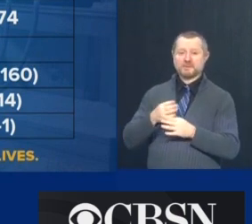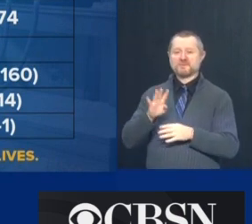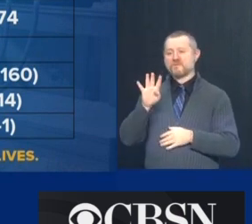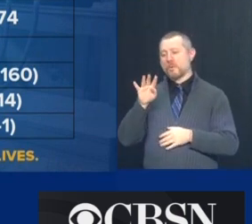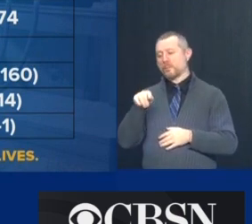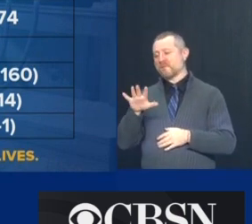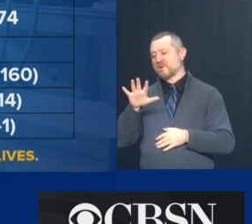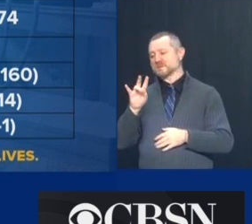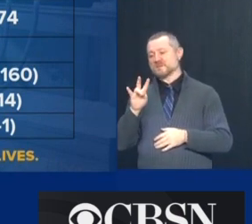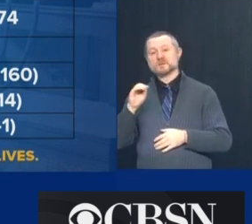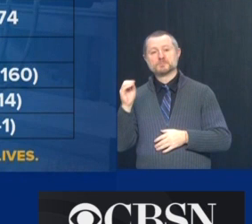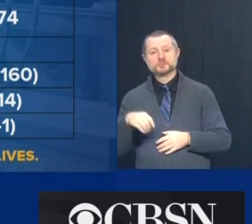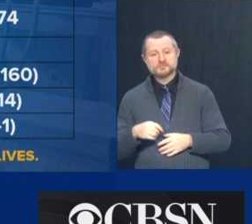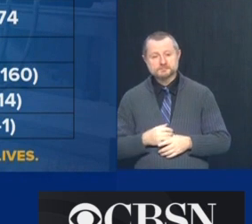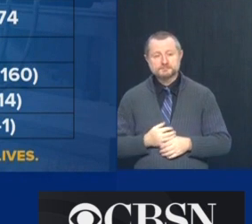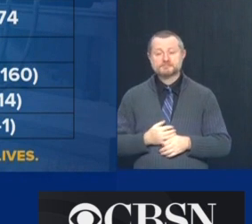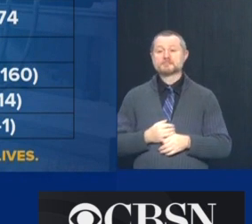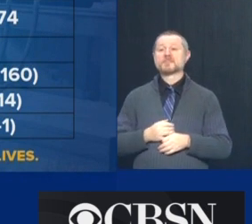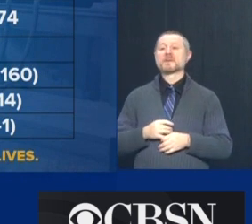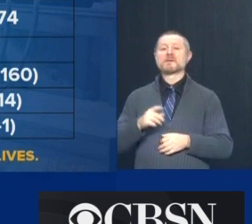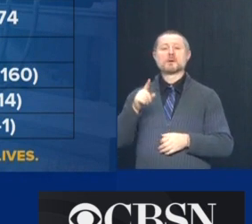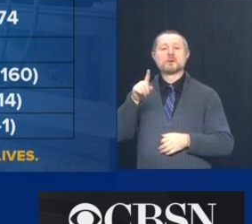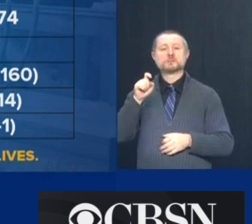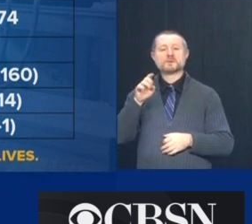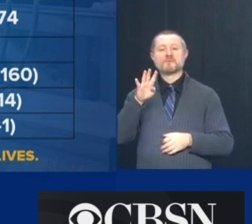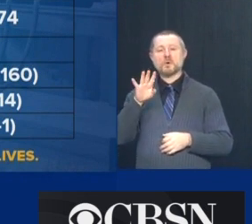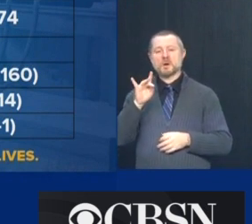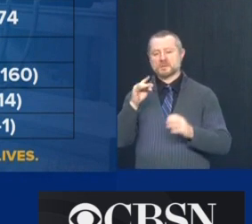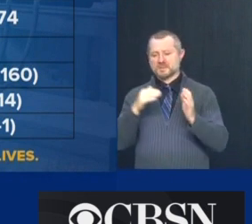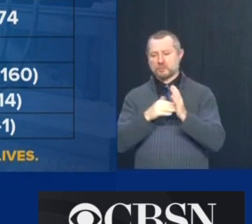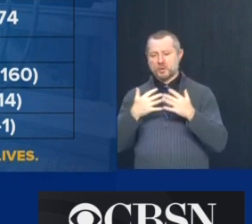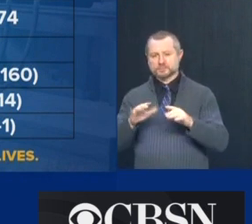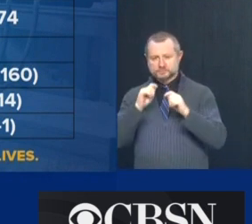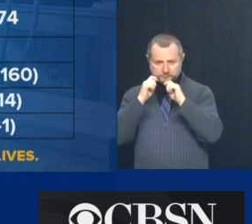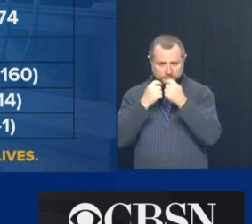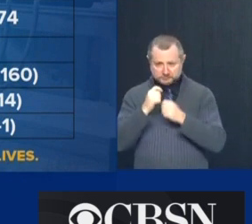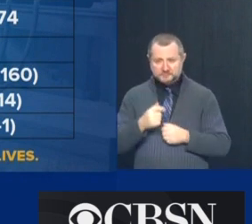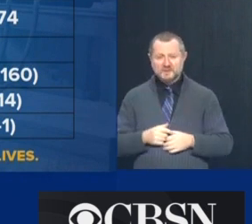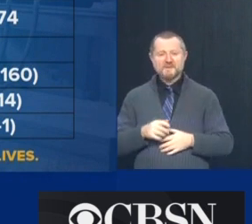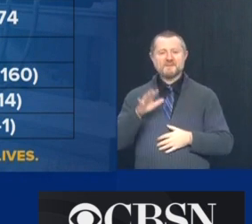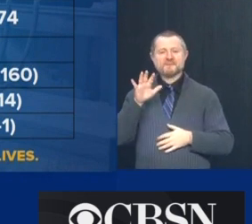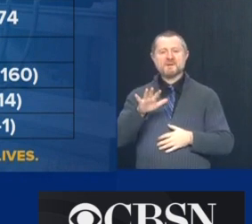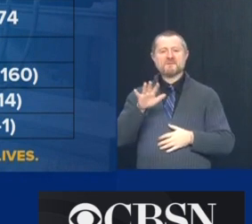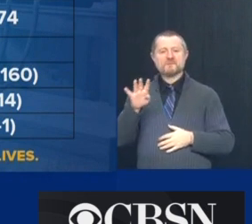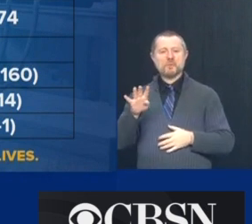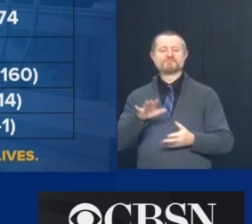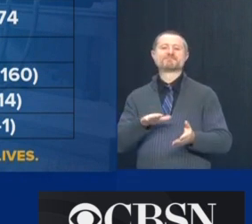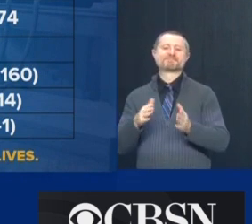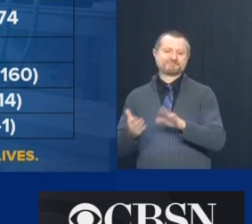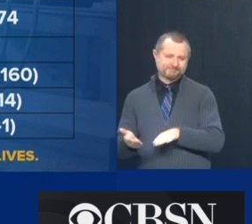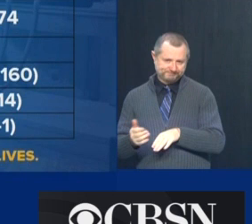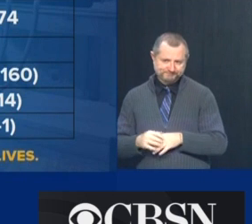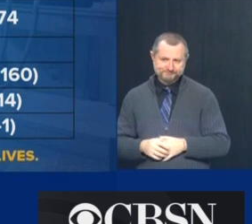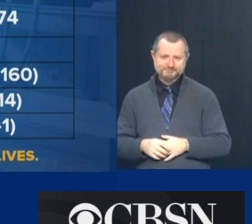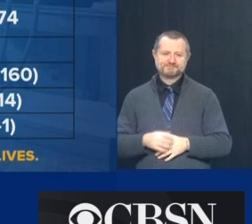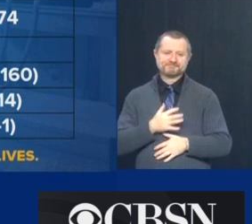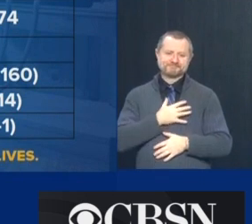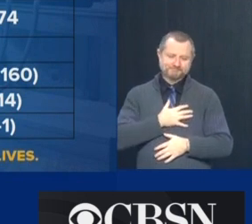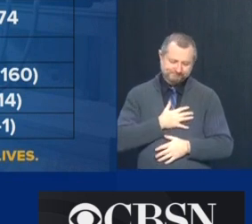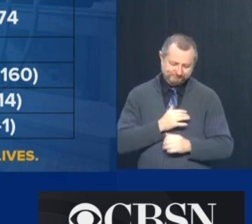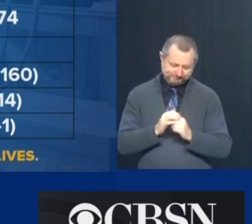4.5. Test results, 148,000. 54 people passed away. They're in our thoughts and